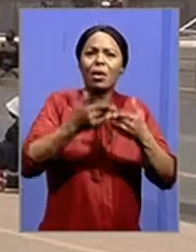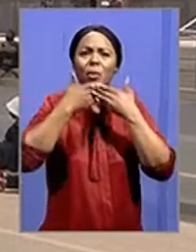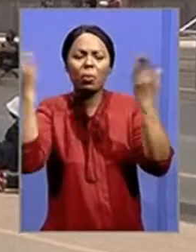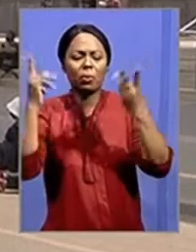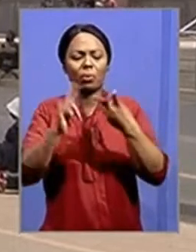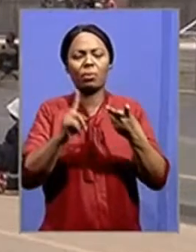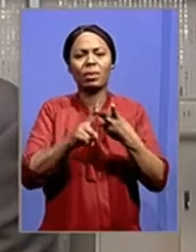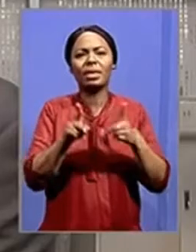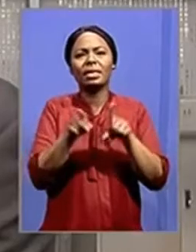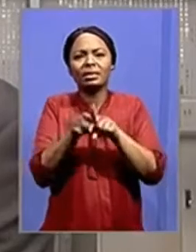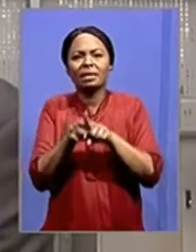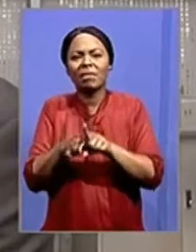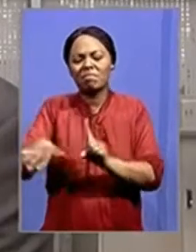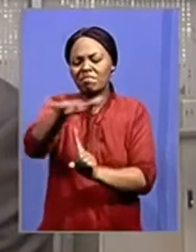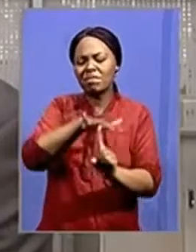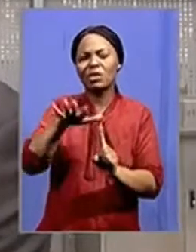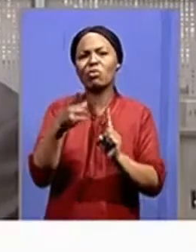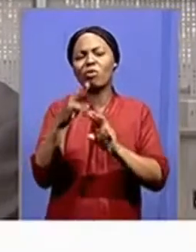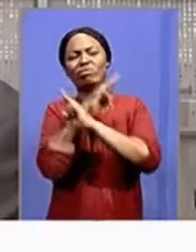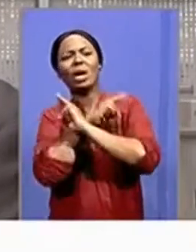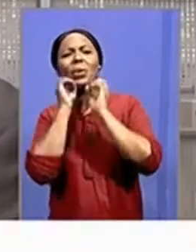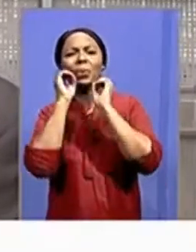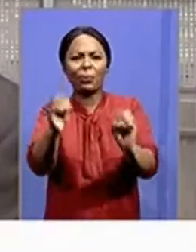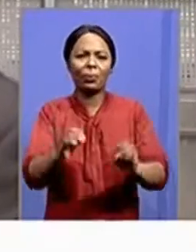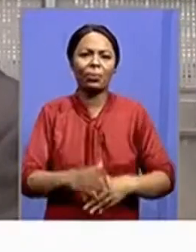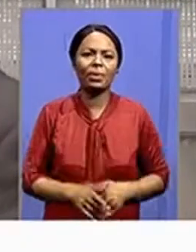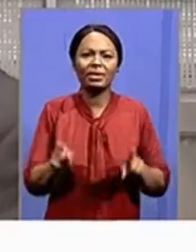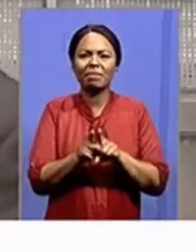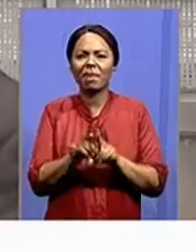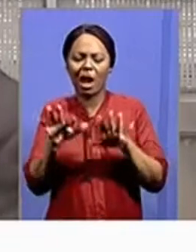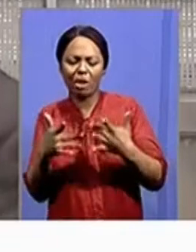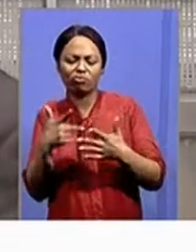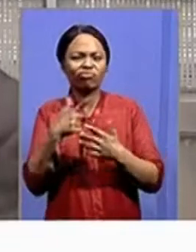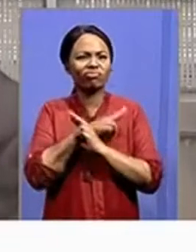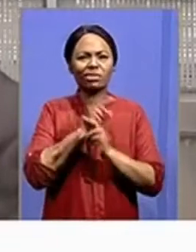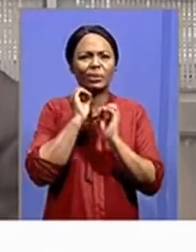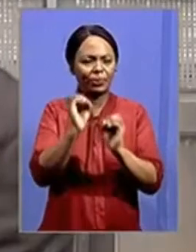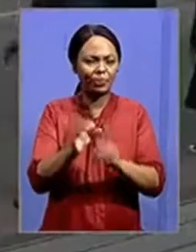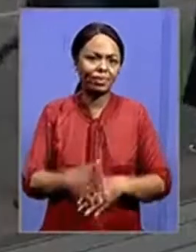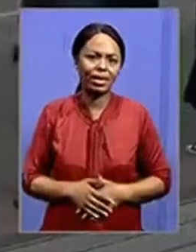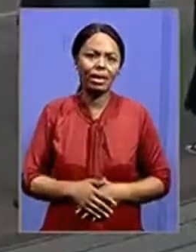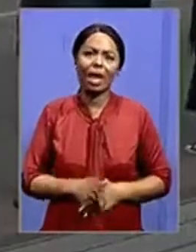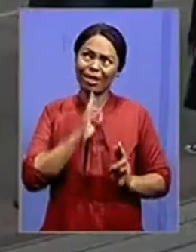I will have to go study the list of complaints and then we will respond accordingly.